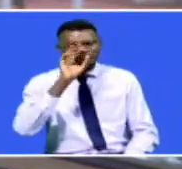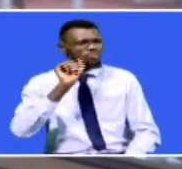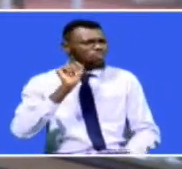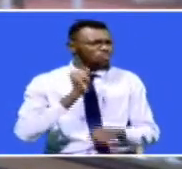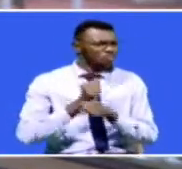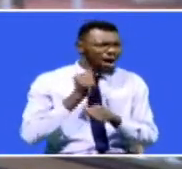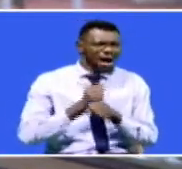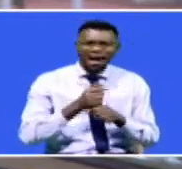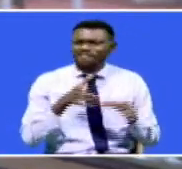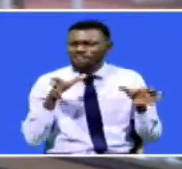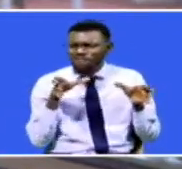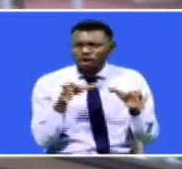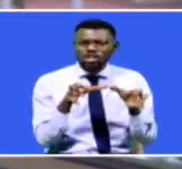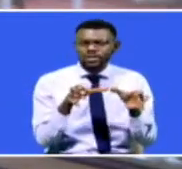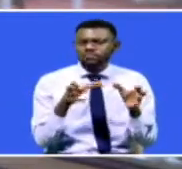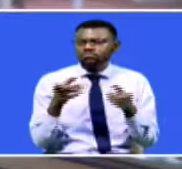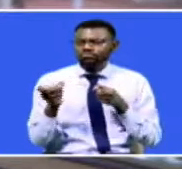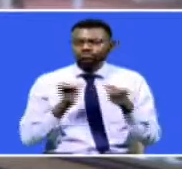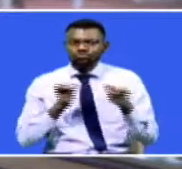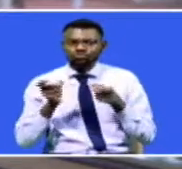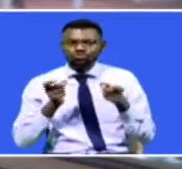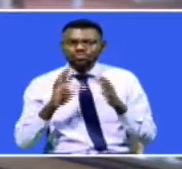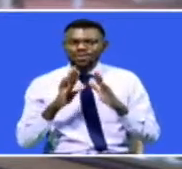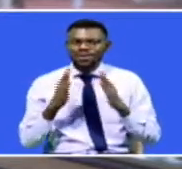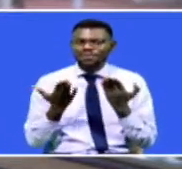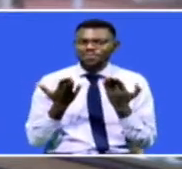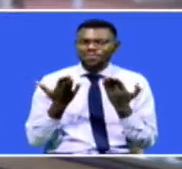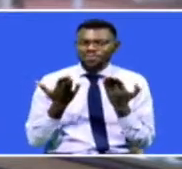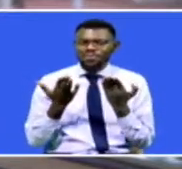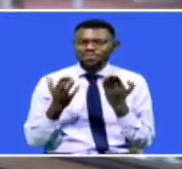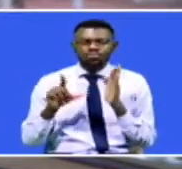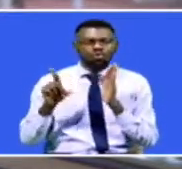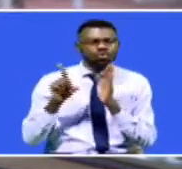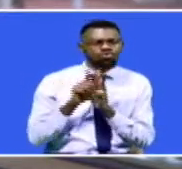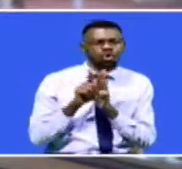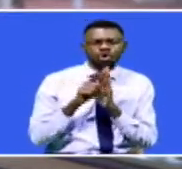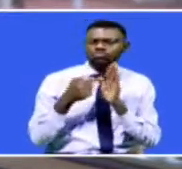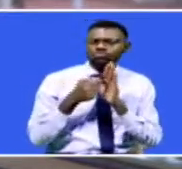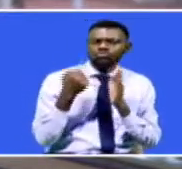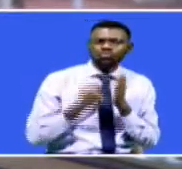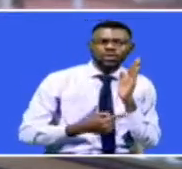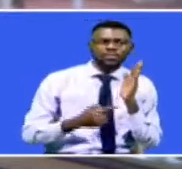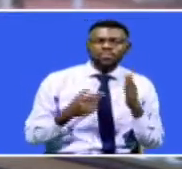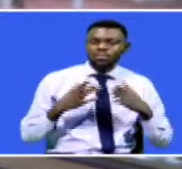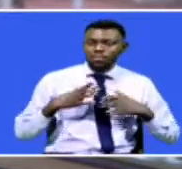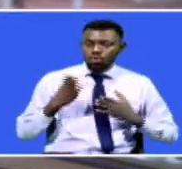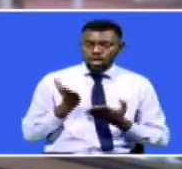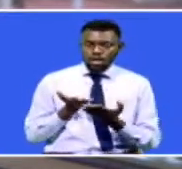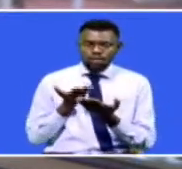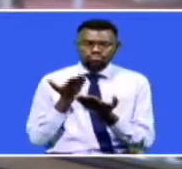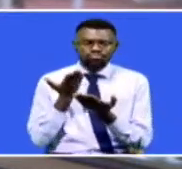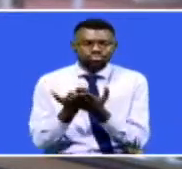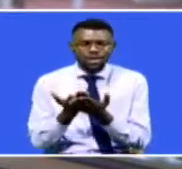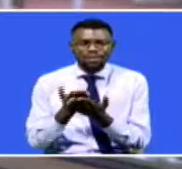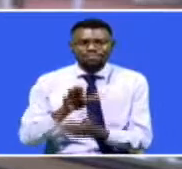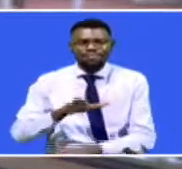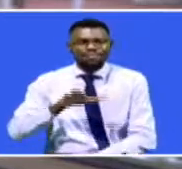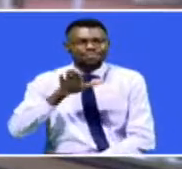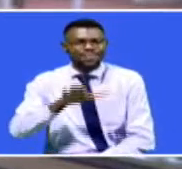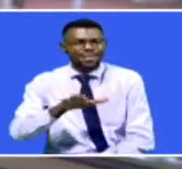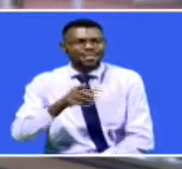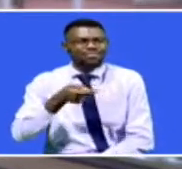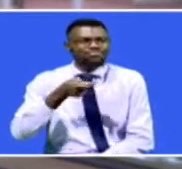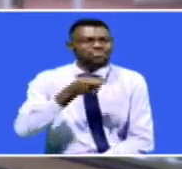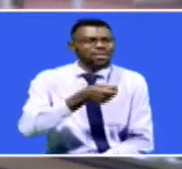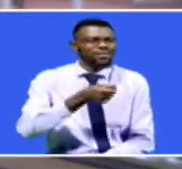excesses. What does the law say in terms of an application to bond or bail when a suspect is held? Because that's